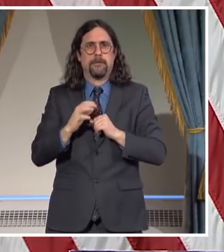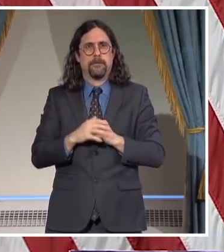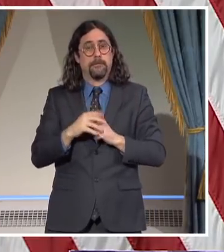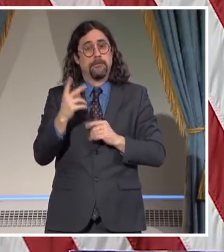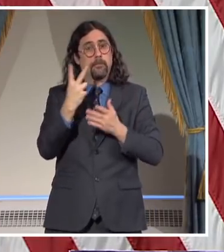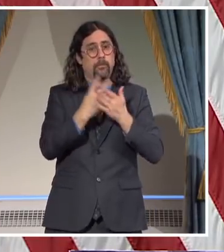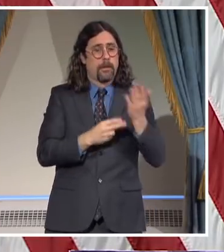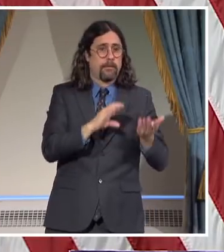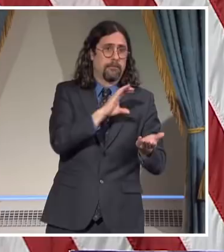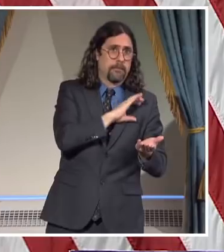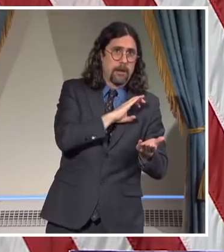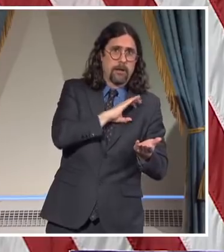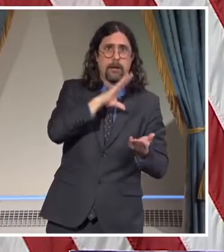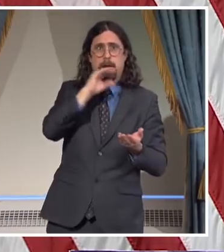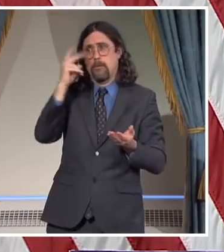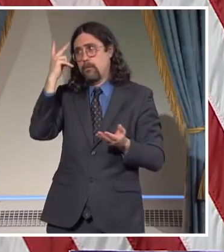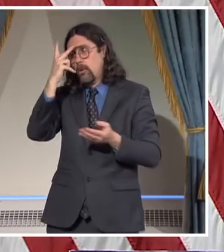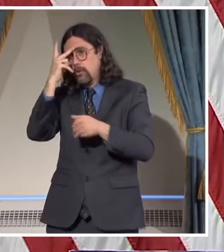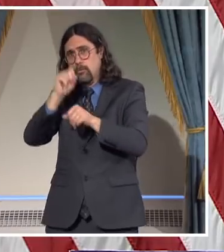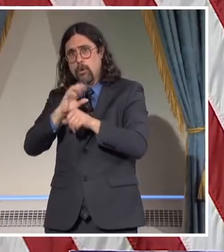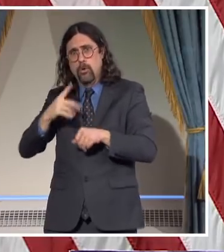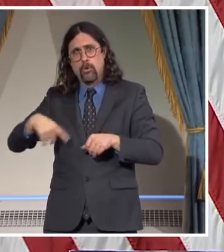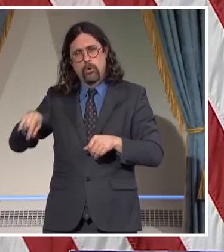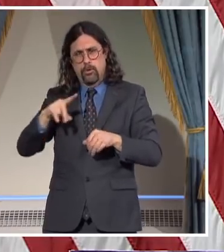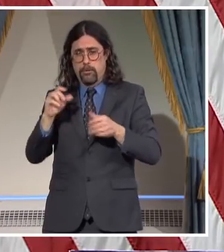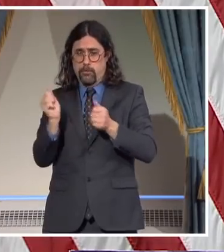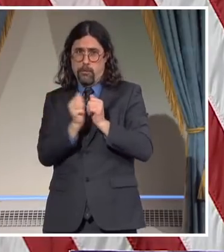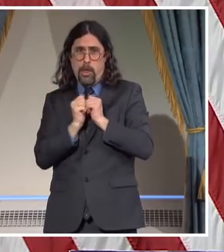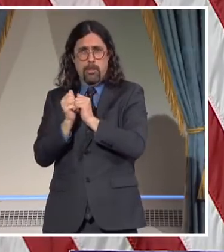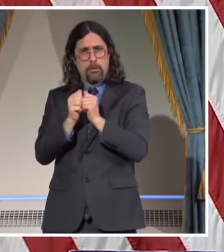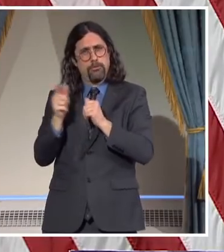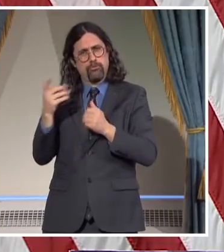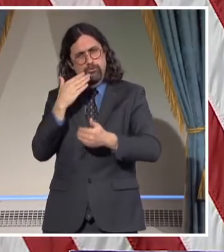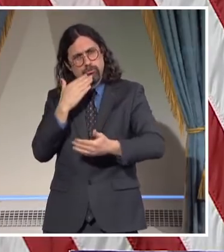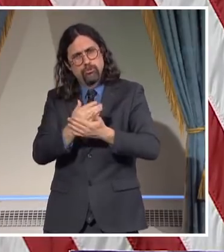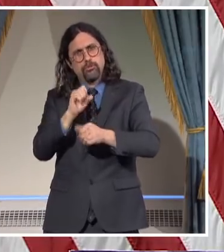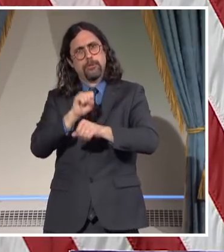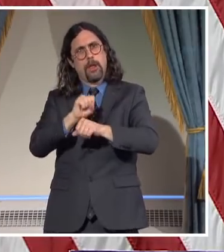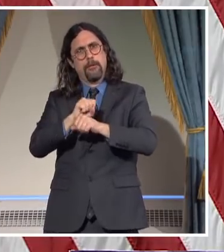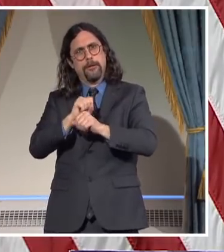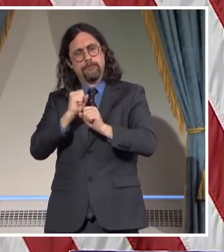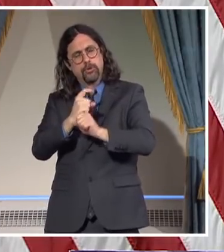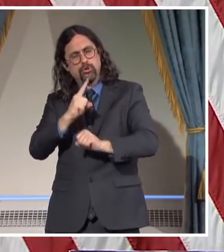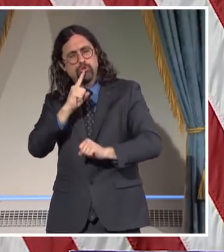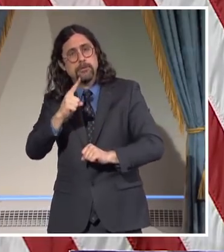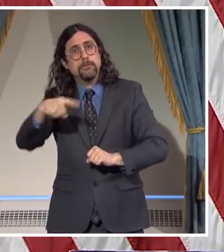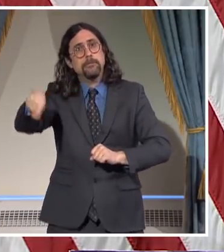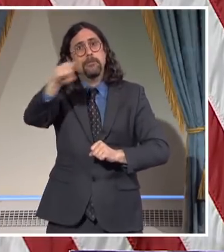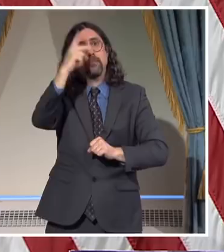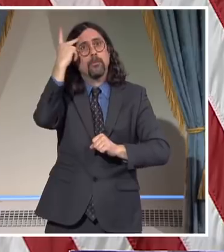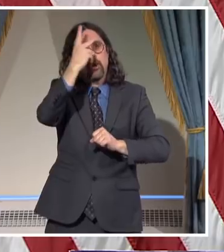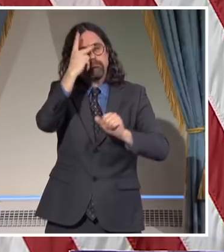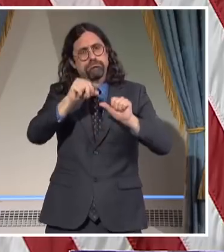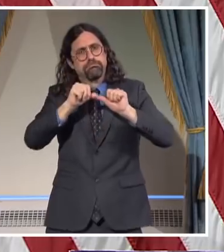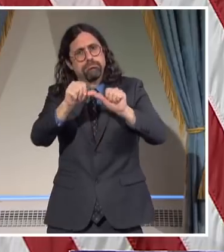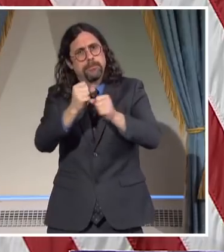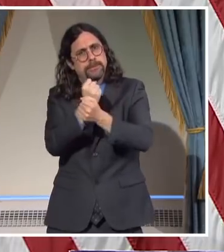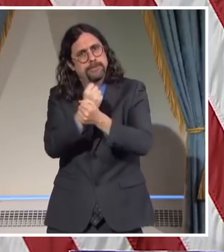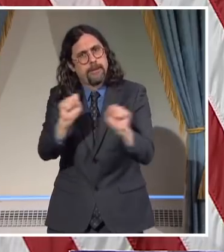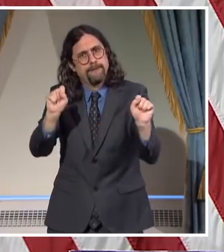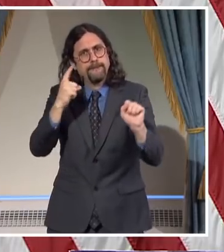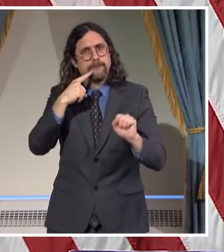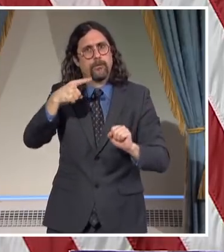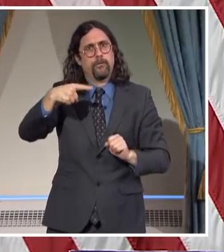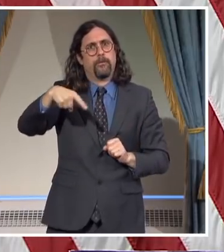I will conclude before I say a few words in Spanish, and then we'll open up to questions. I'll conclude by saying just a point